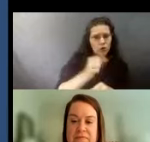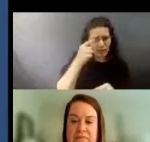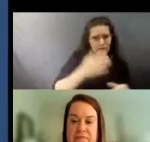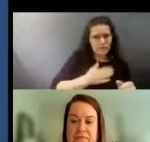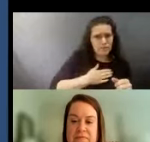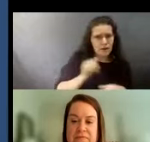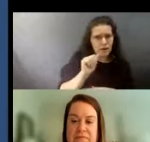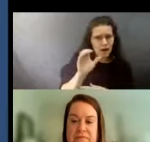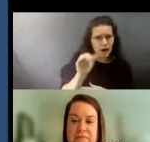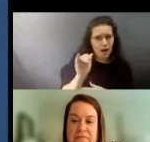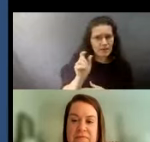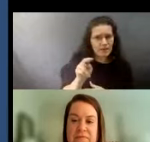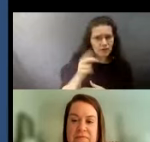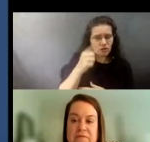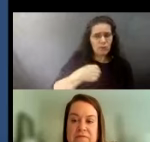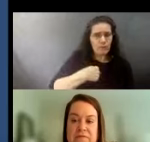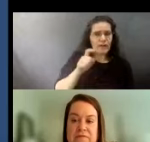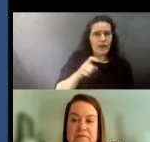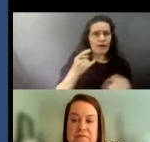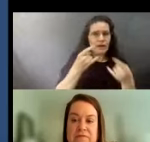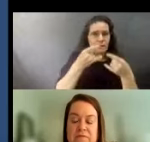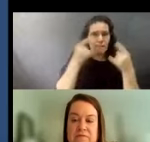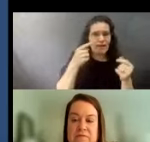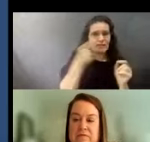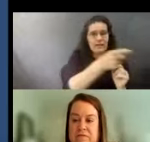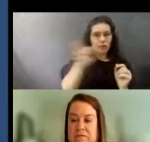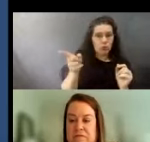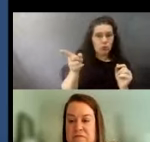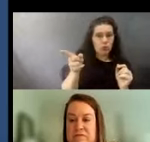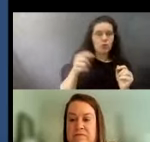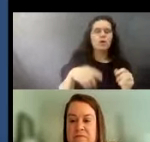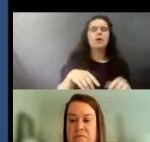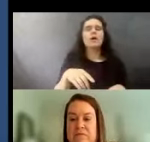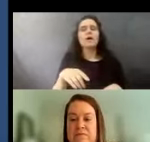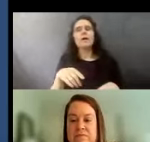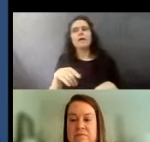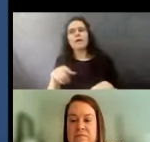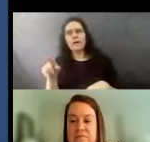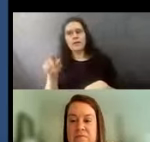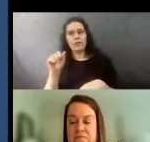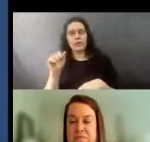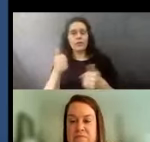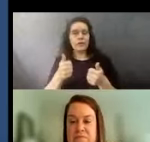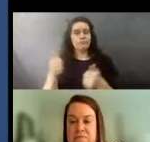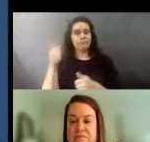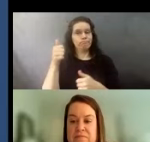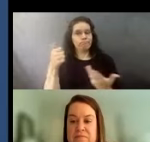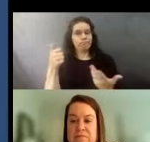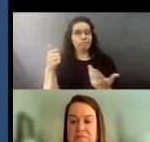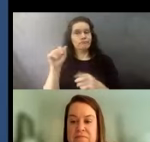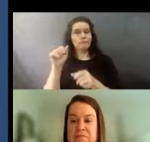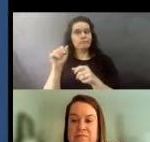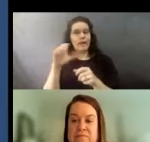or not that's been that's been something that's been received well by an employer has